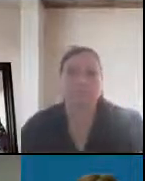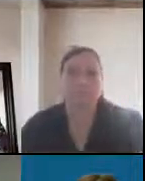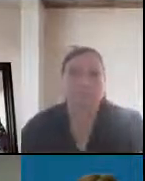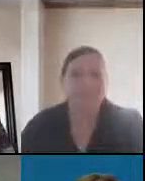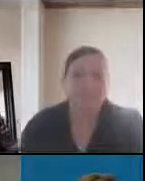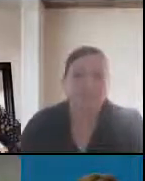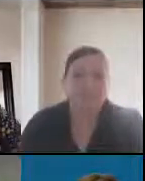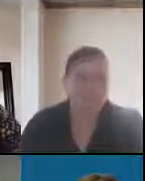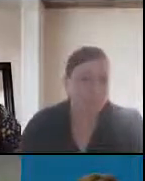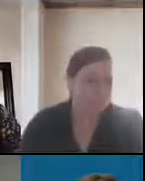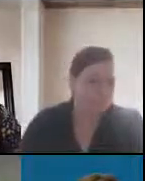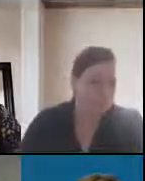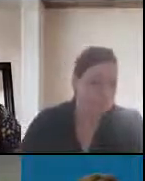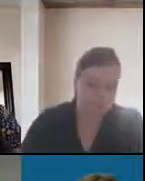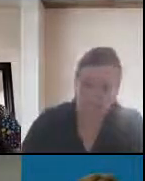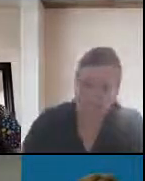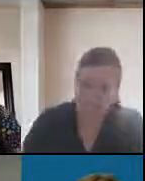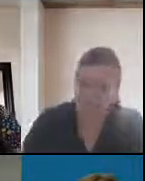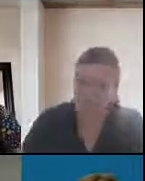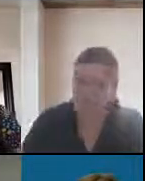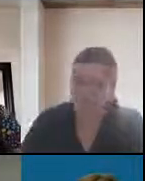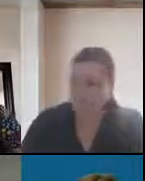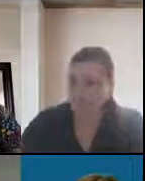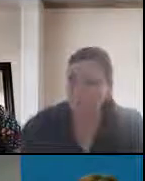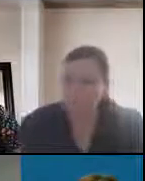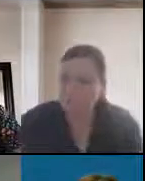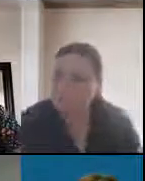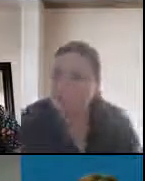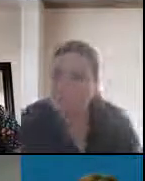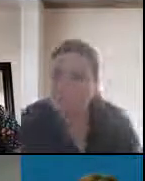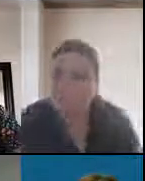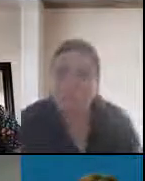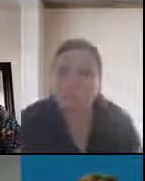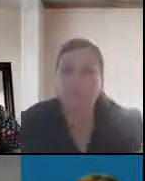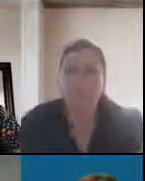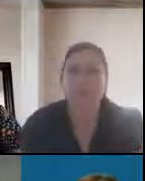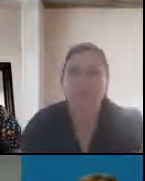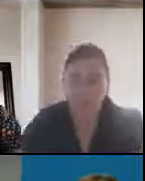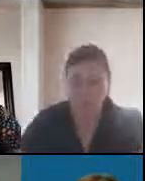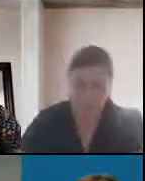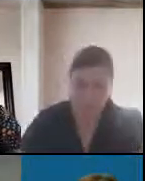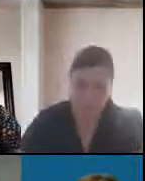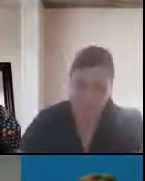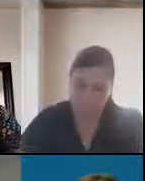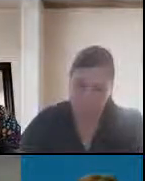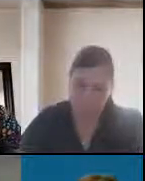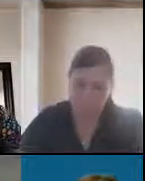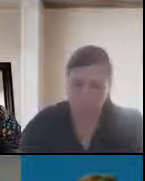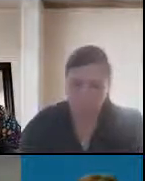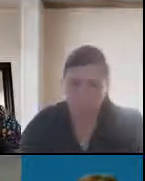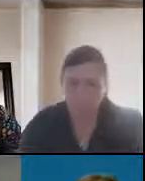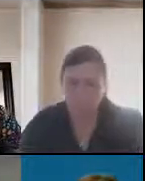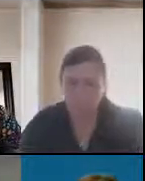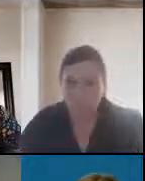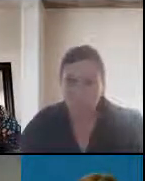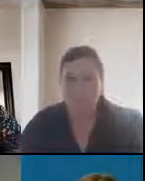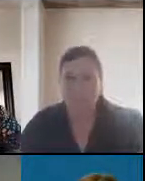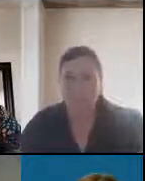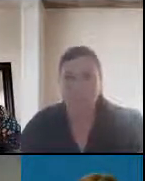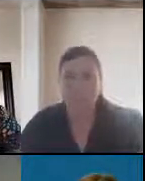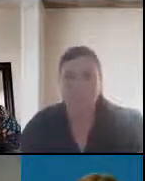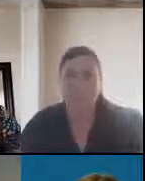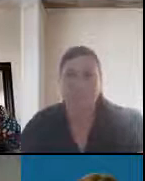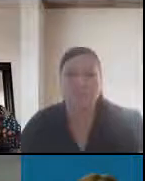are designed, and consumers are completely rethinking how they're wanting to engage energy consumption. So I think